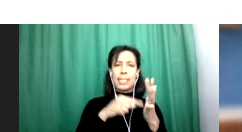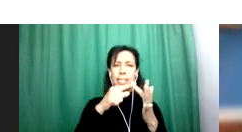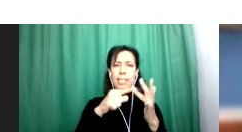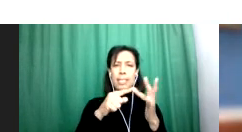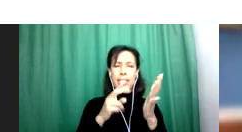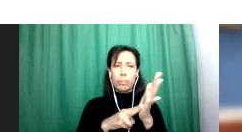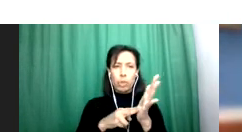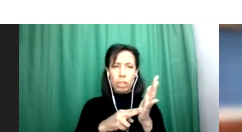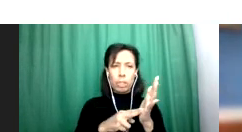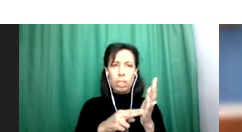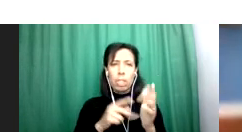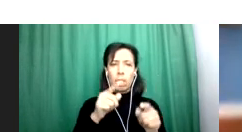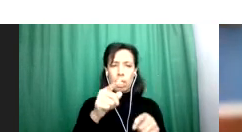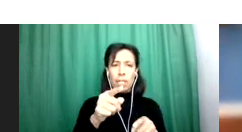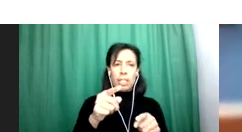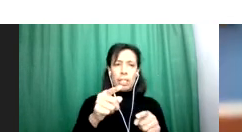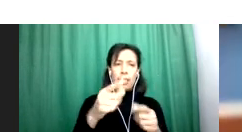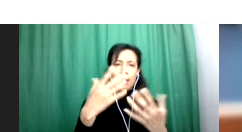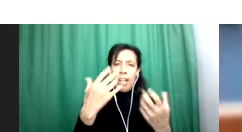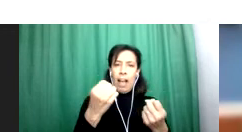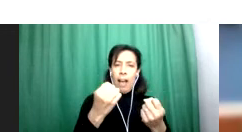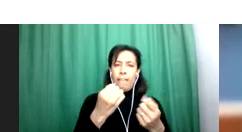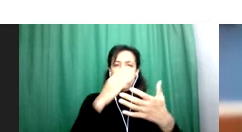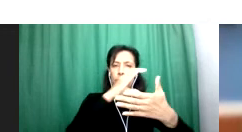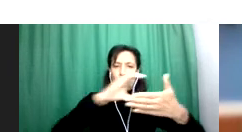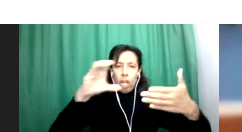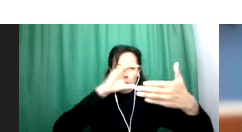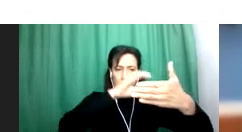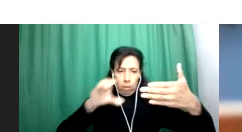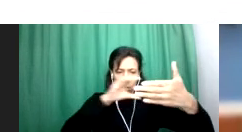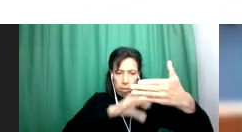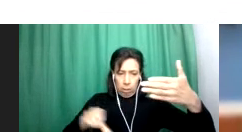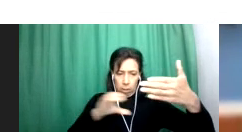arranged in chunks with some nice hyperlinks in there. It